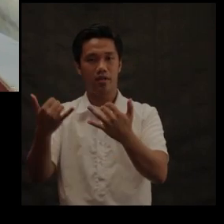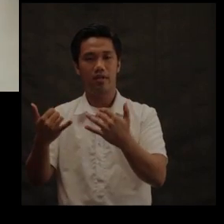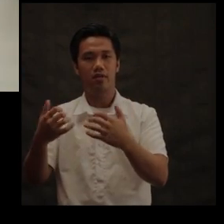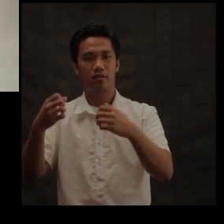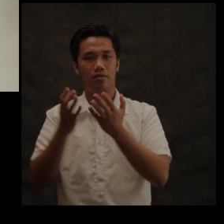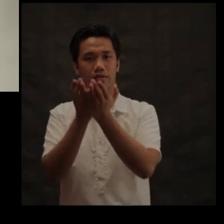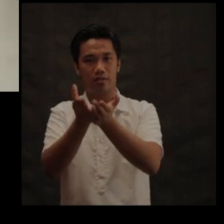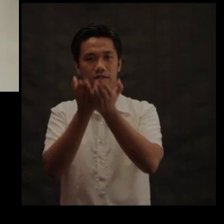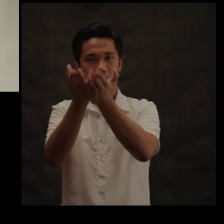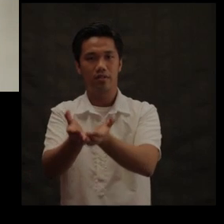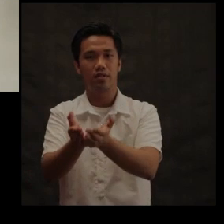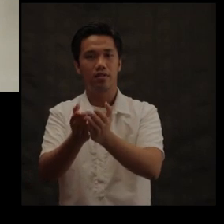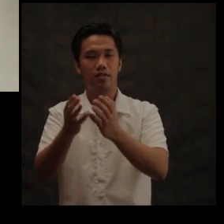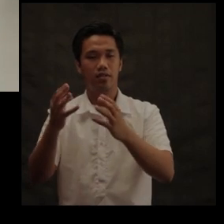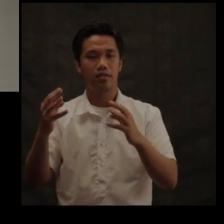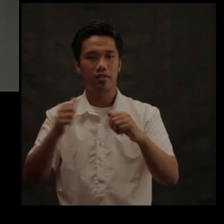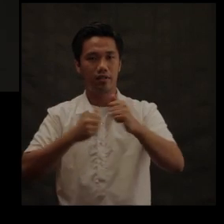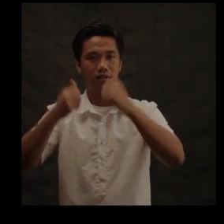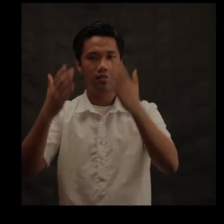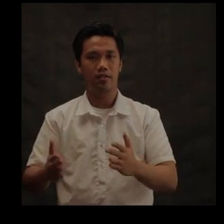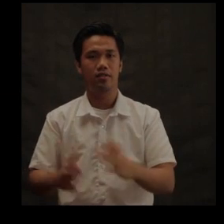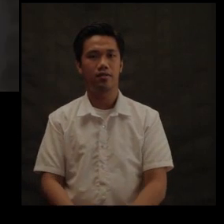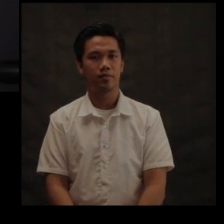the 2008 Paralympian Games.